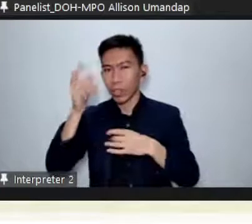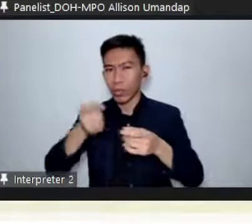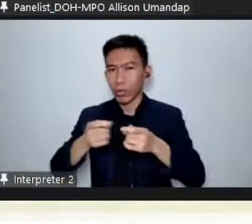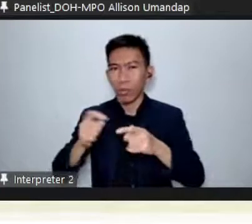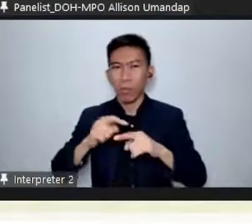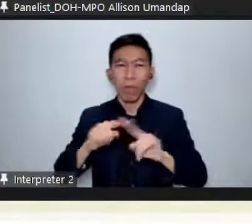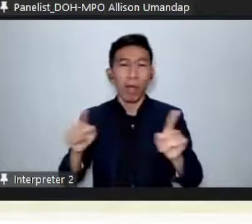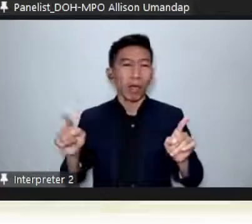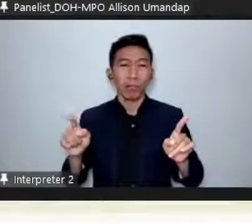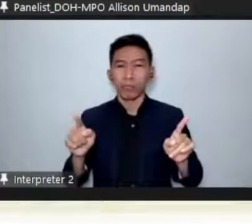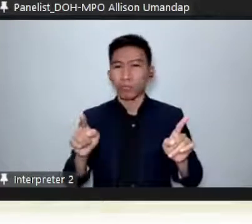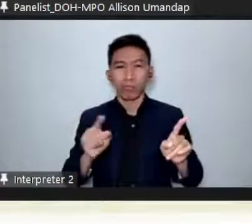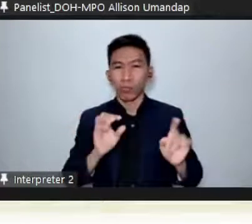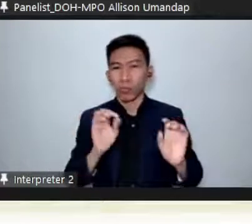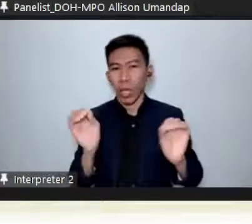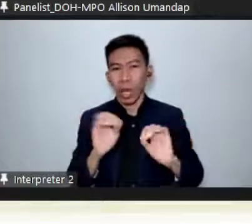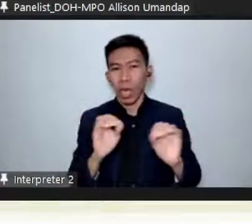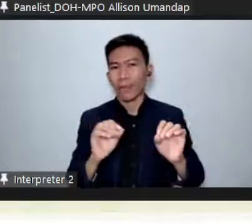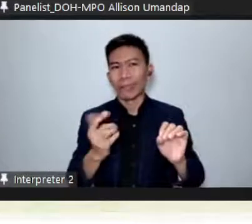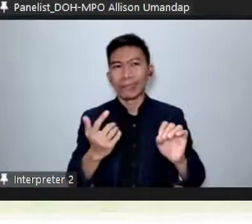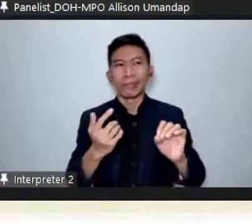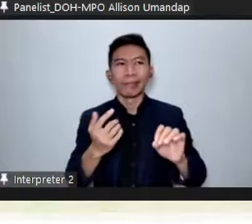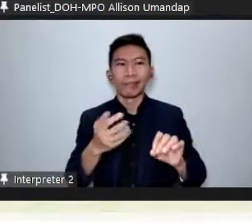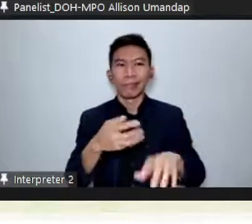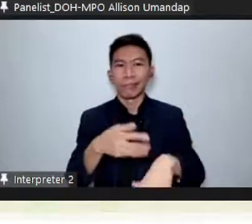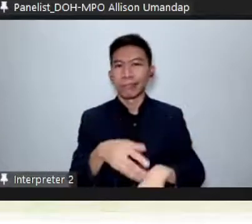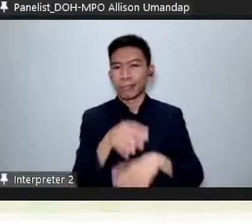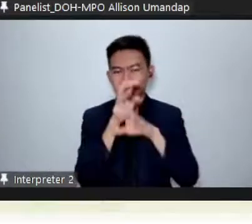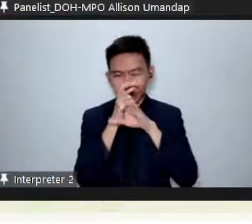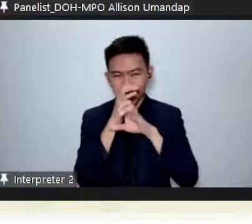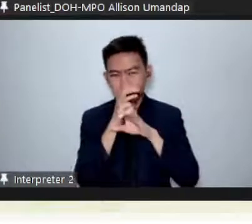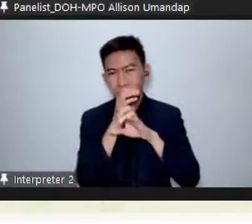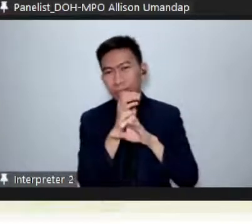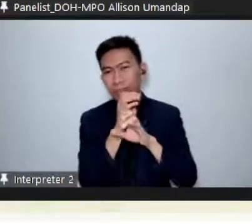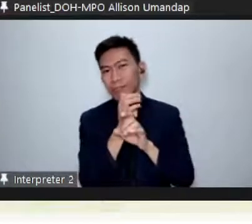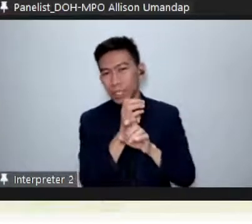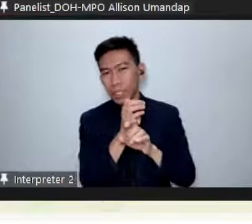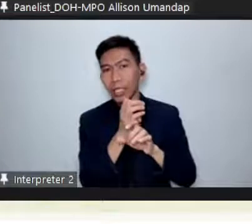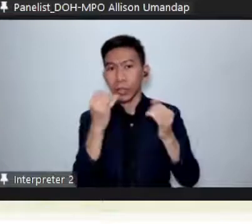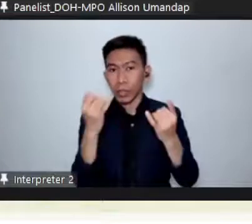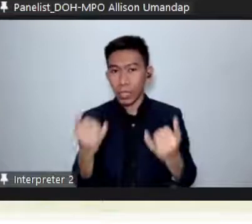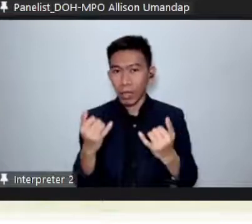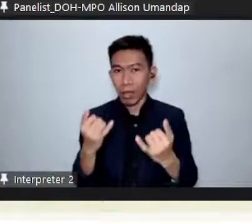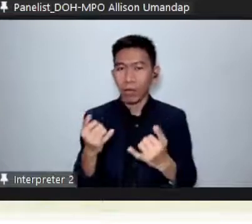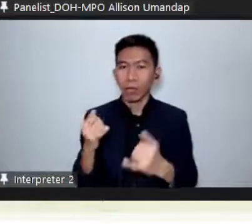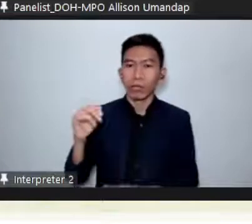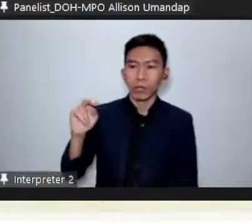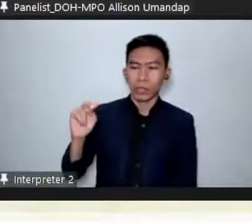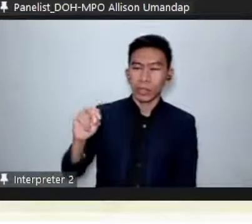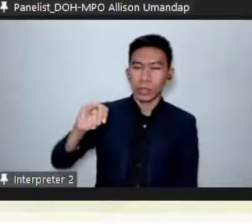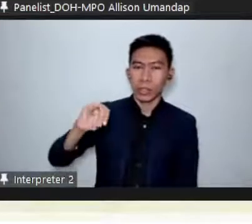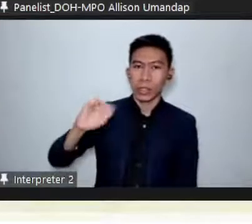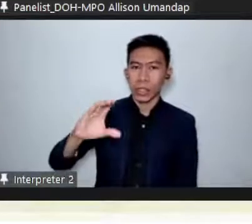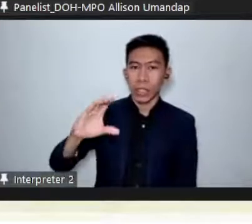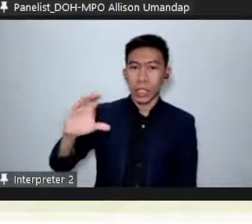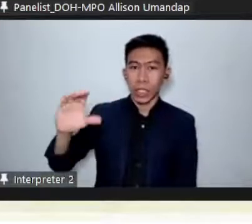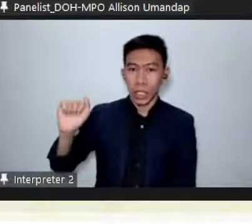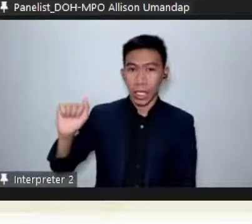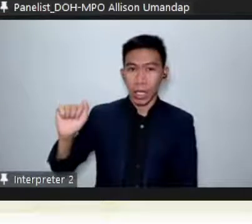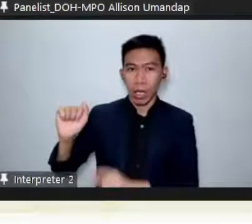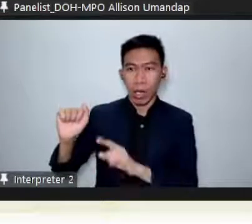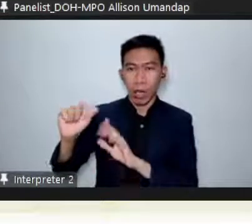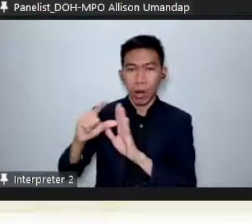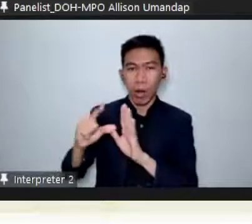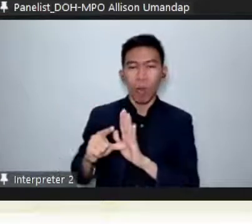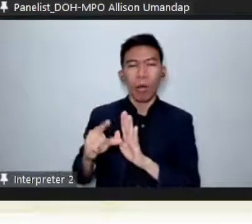teeth at all. And here we are now. We have the NICA law. Perhaps now we can gather these cancer